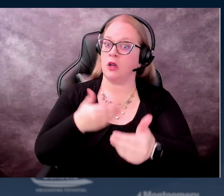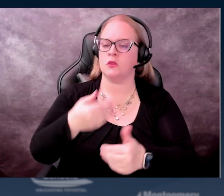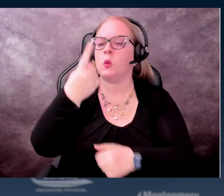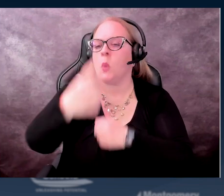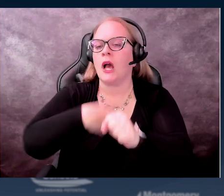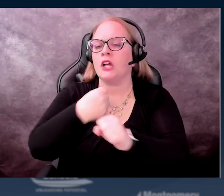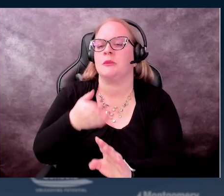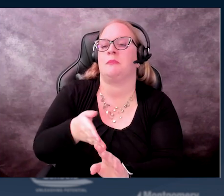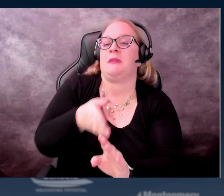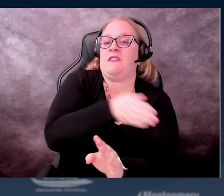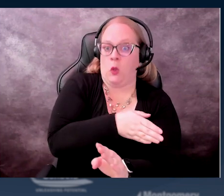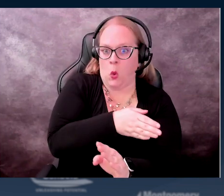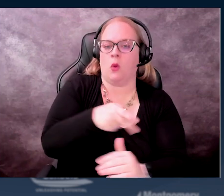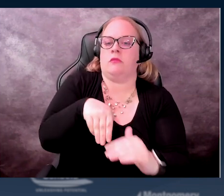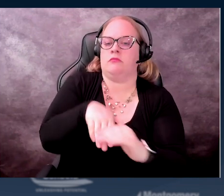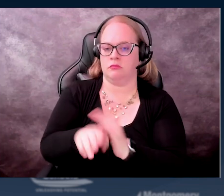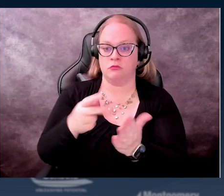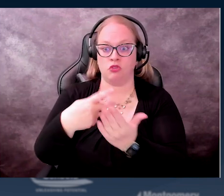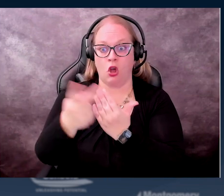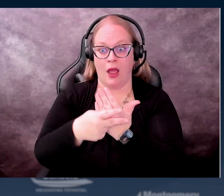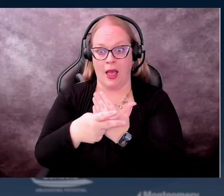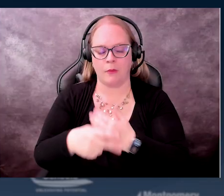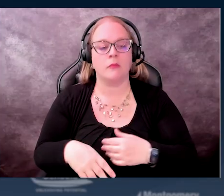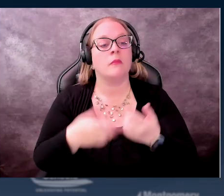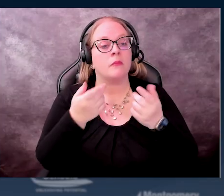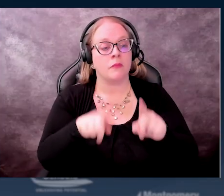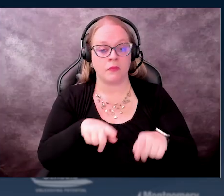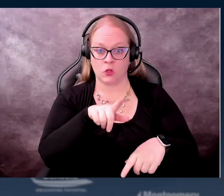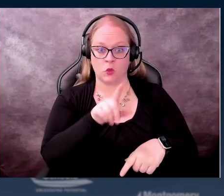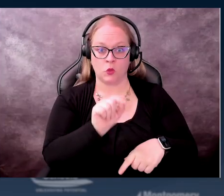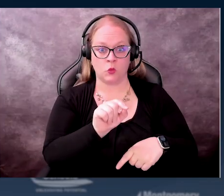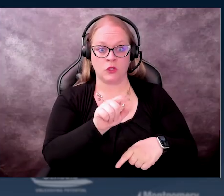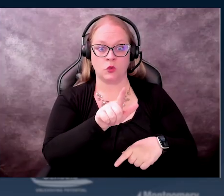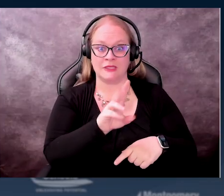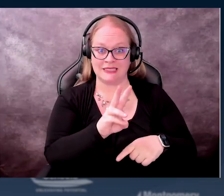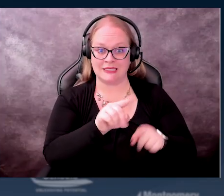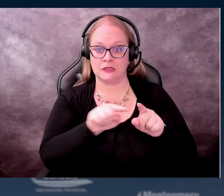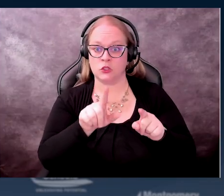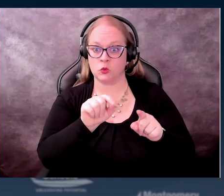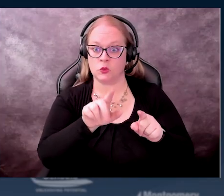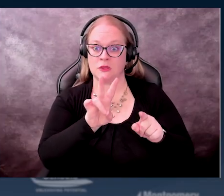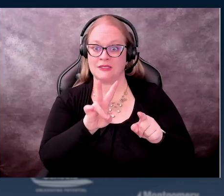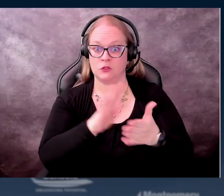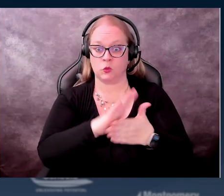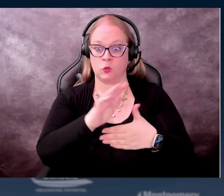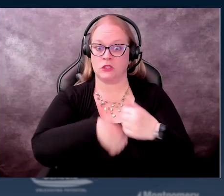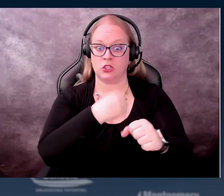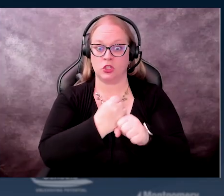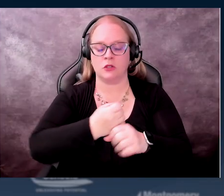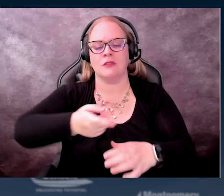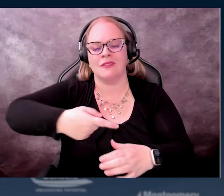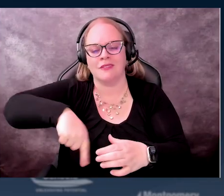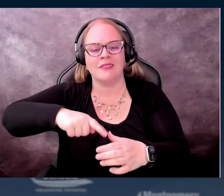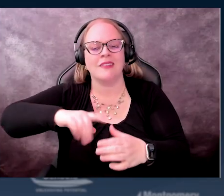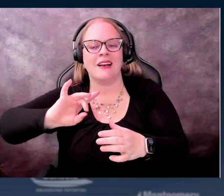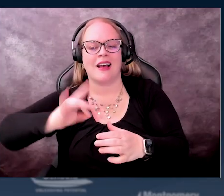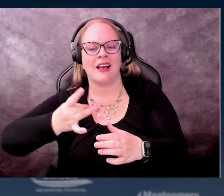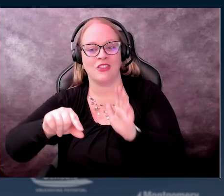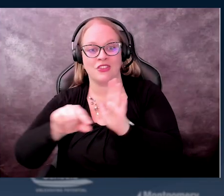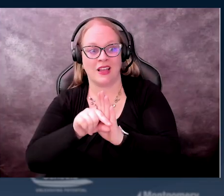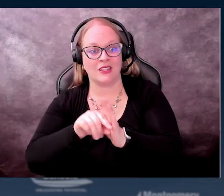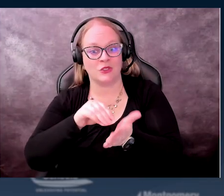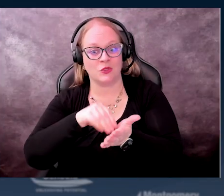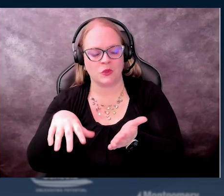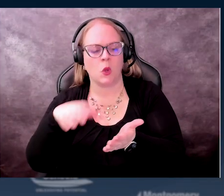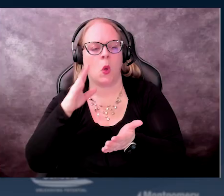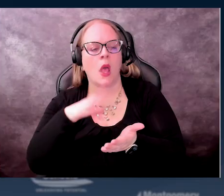2026-27 school year will receive information about their local high school and regional programs that are